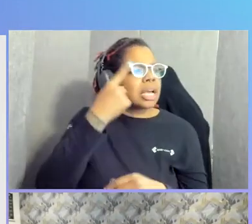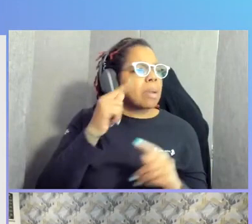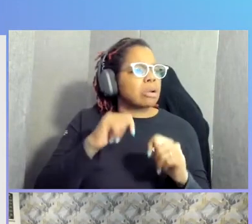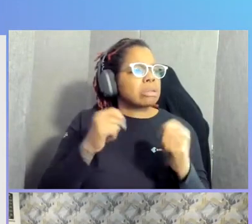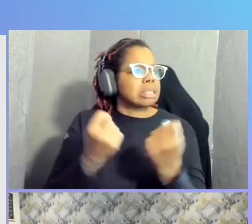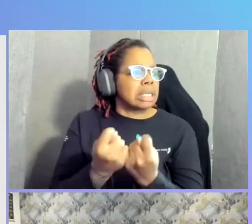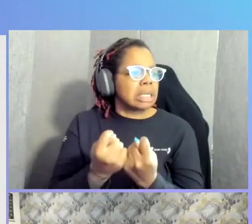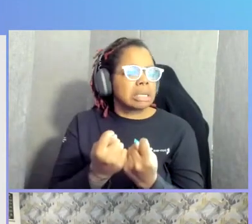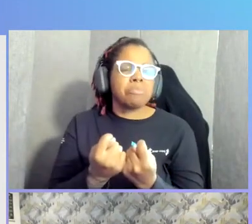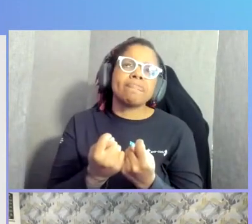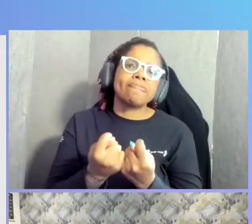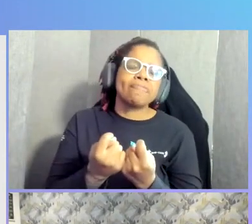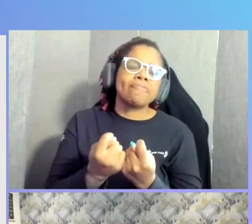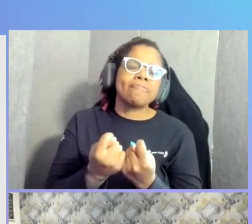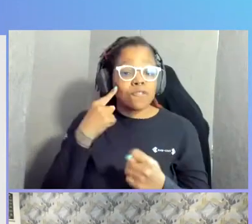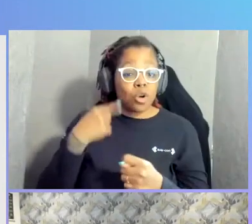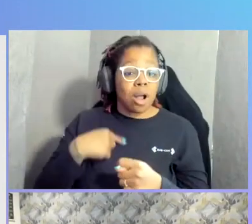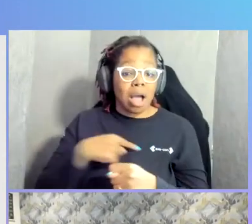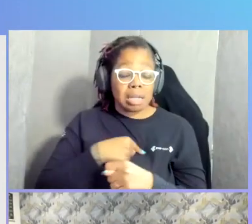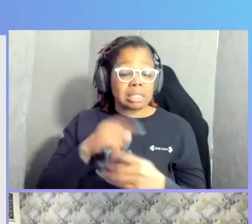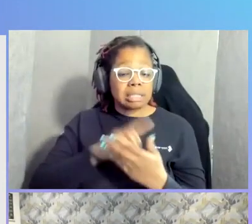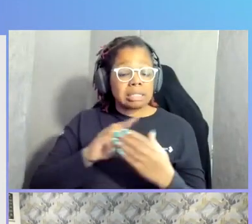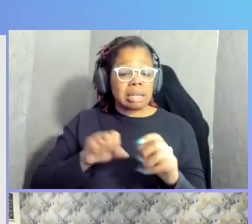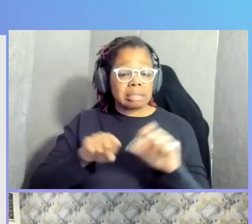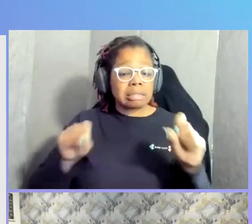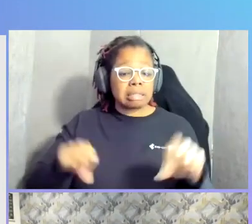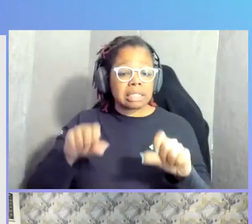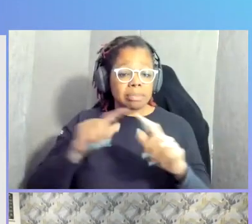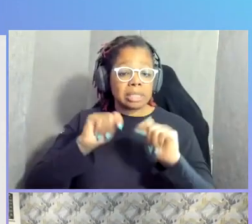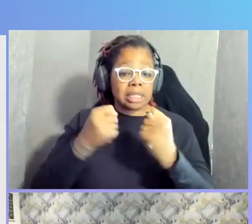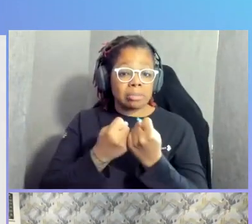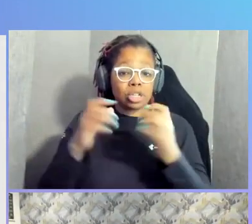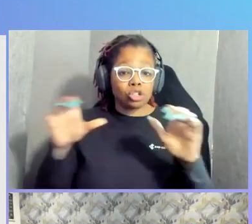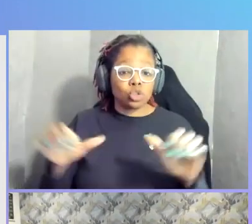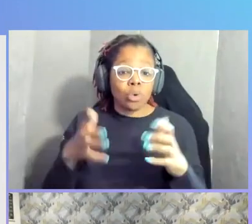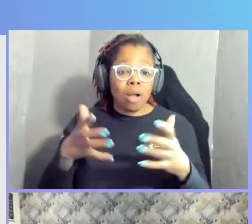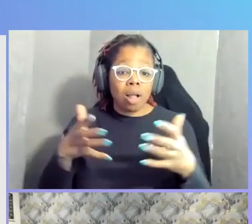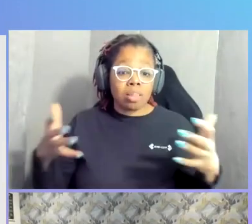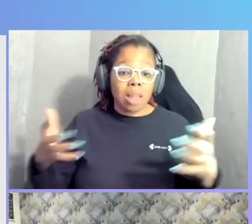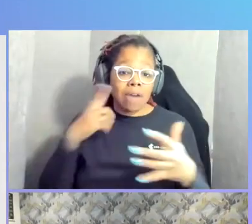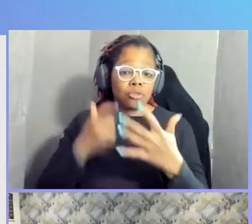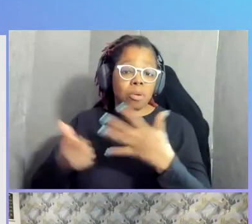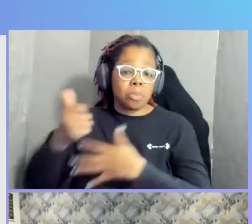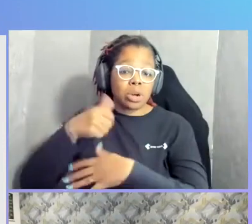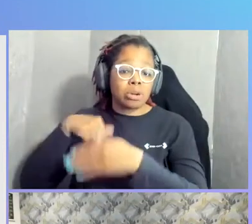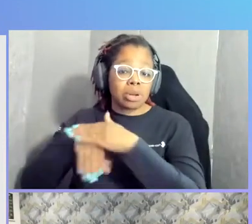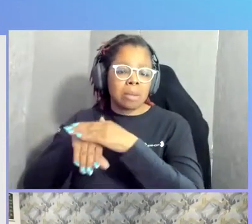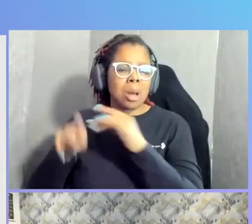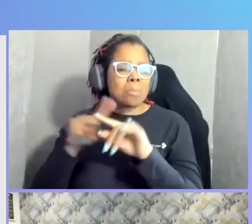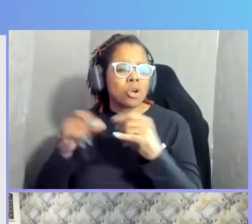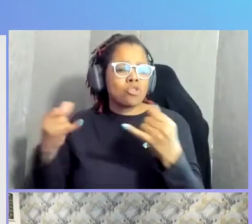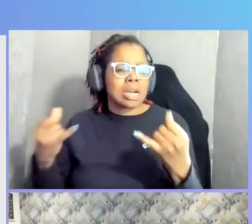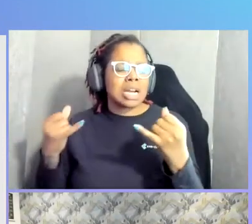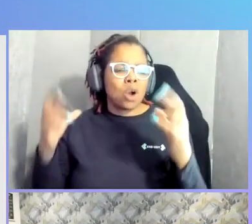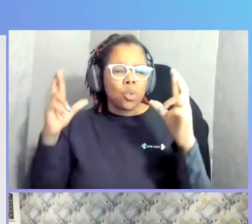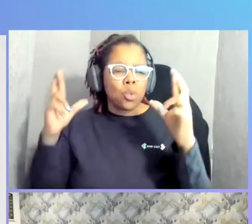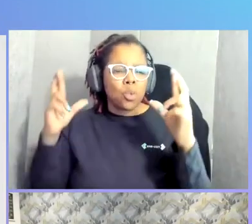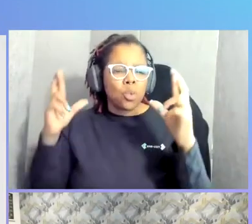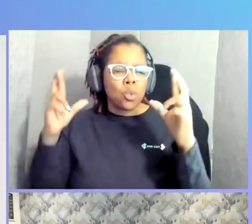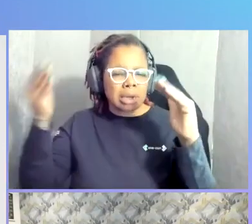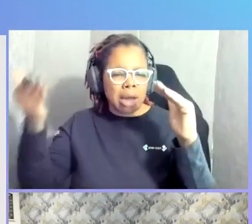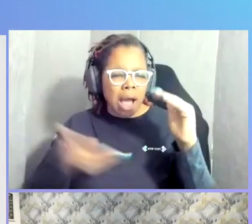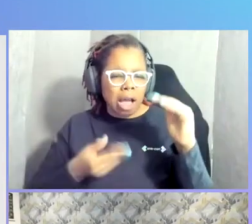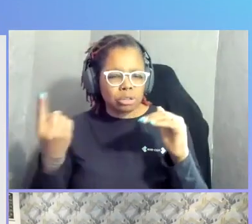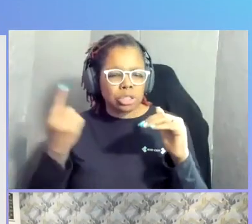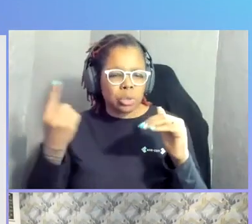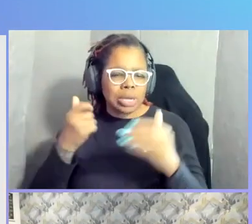our case, the design system team is doing a lot to address accessibility, but right now we are hoping to hire somebody to help